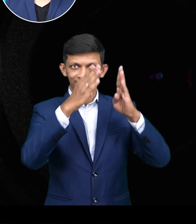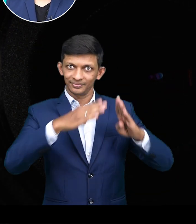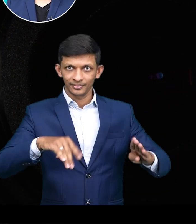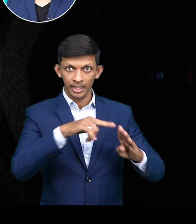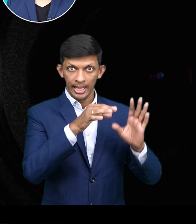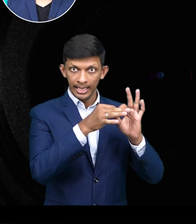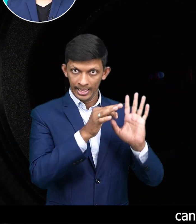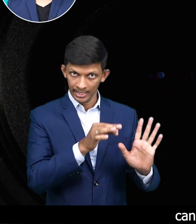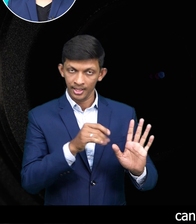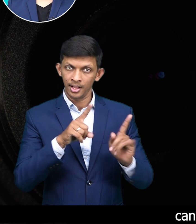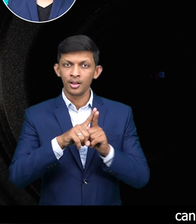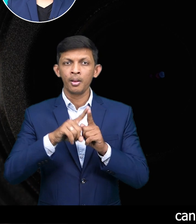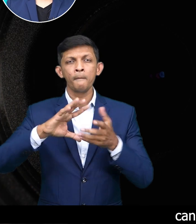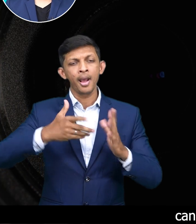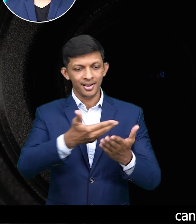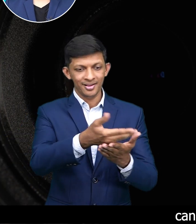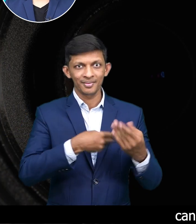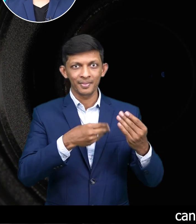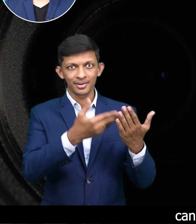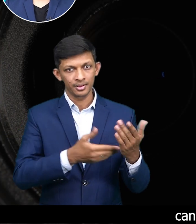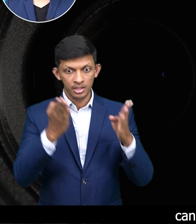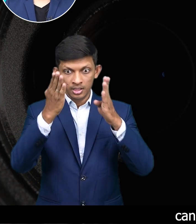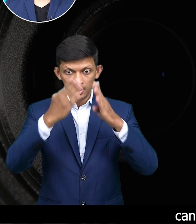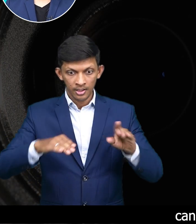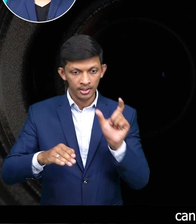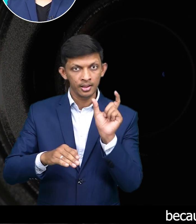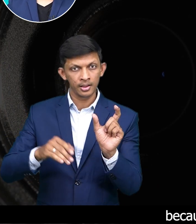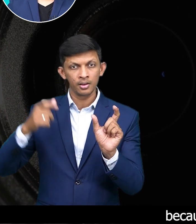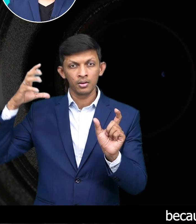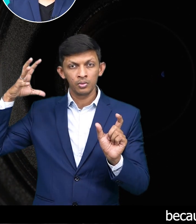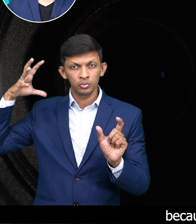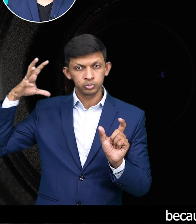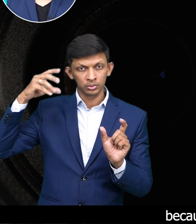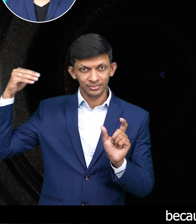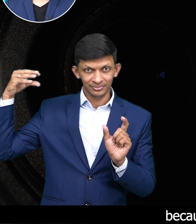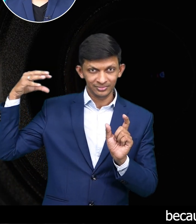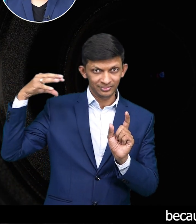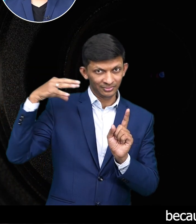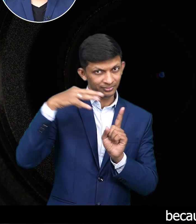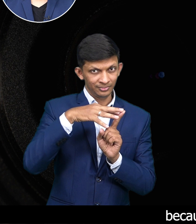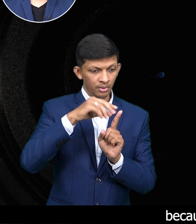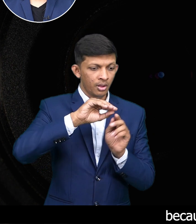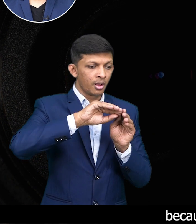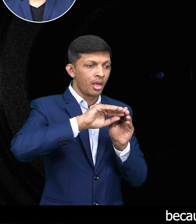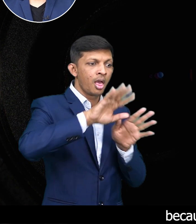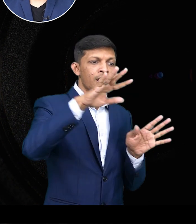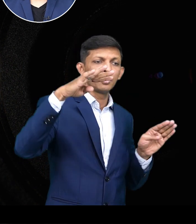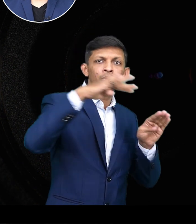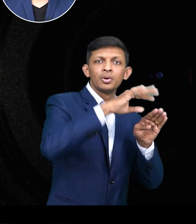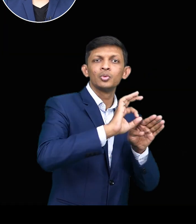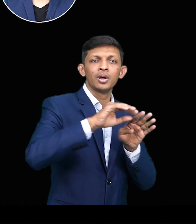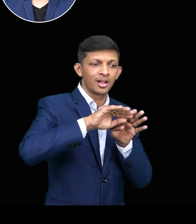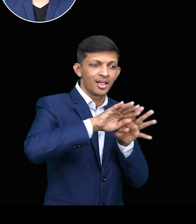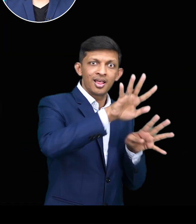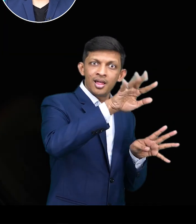A concave lens cannot make the paper burn because a concave lens diverges the